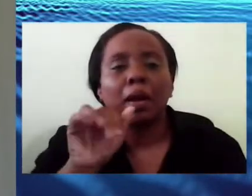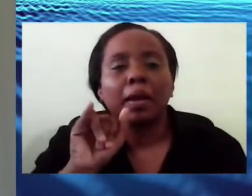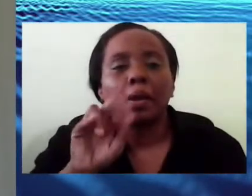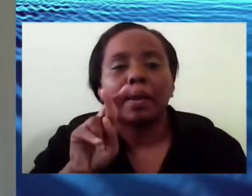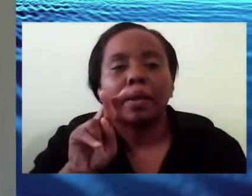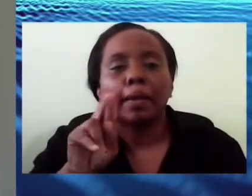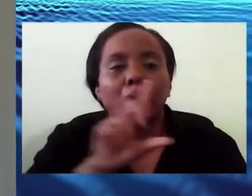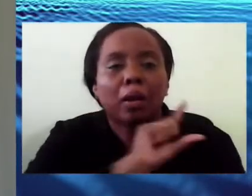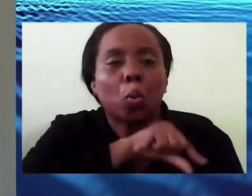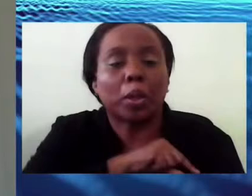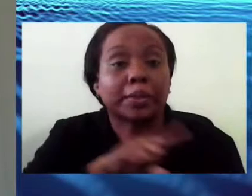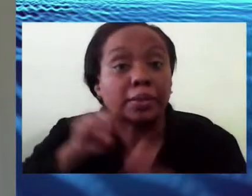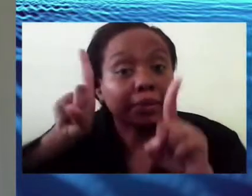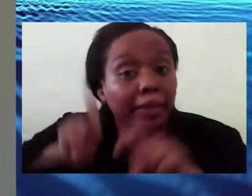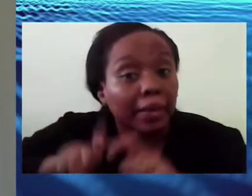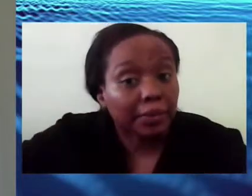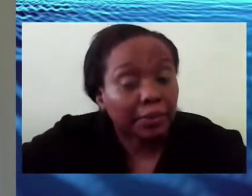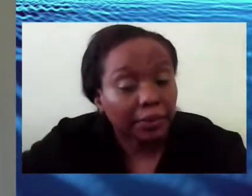has been found?